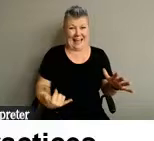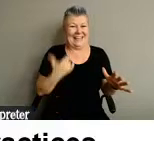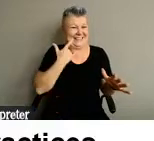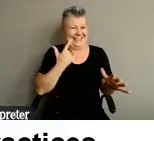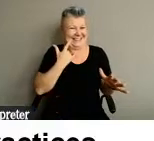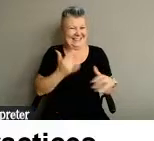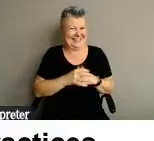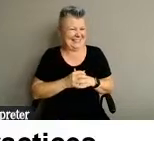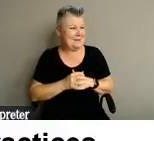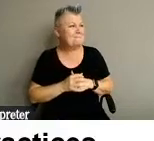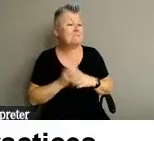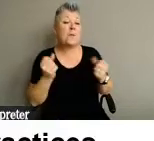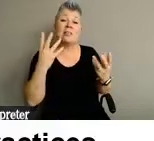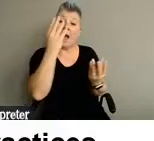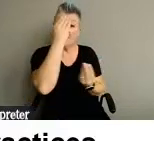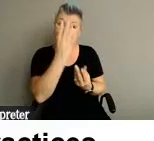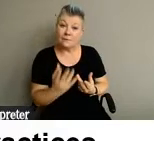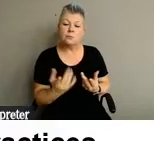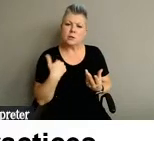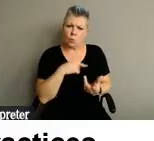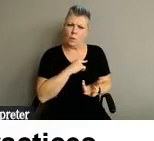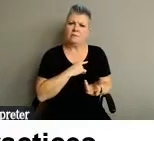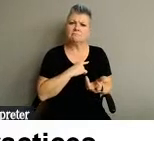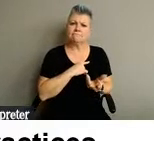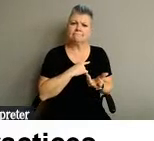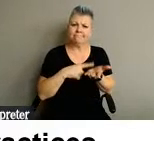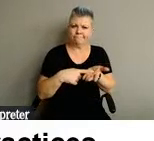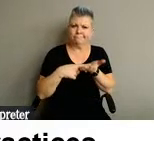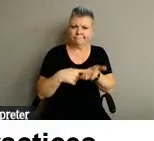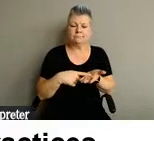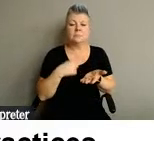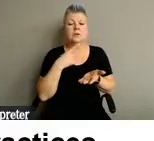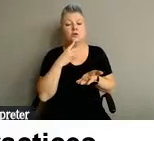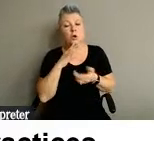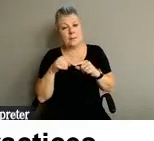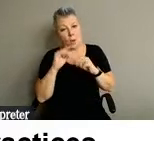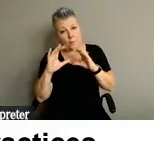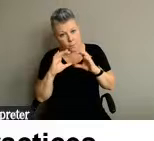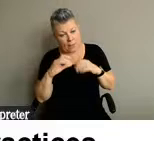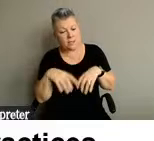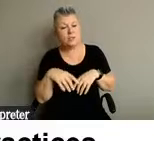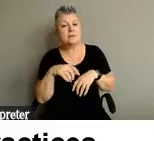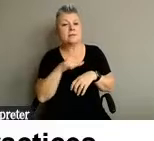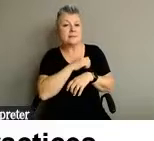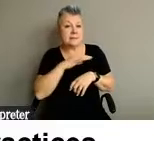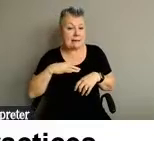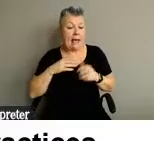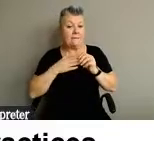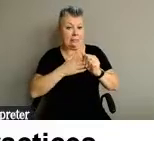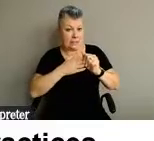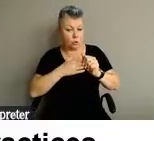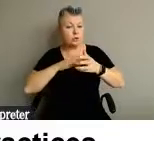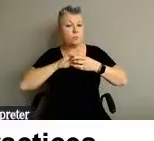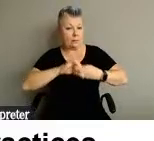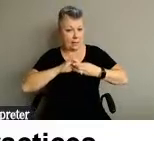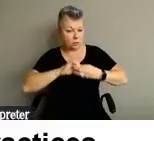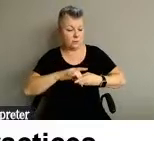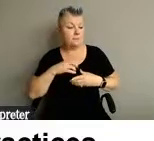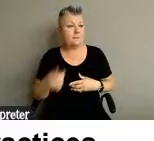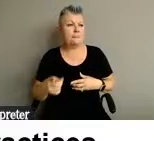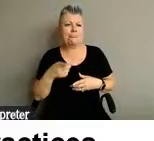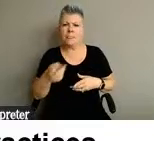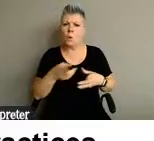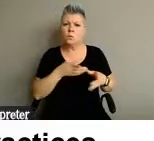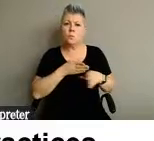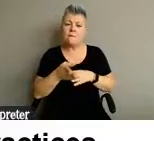the information here, we've talked about, the communication, the staff leadership relationships is nothing new. Those